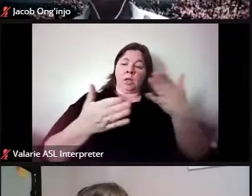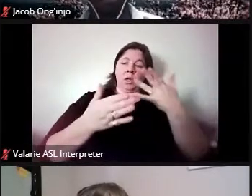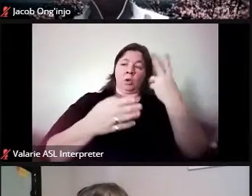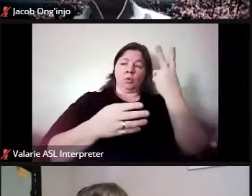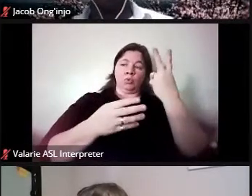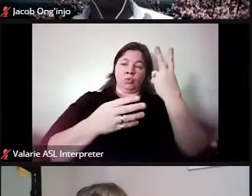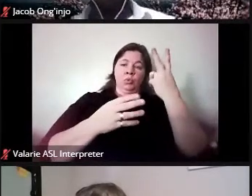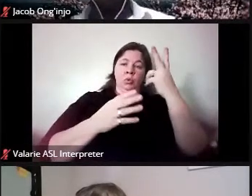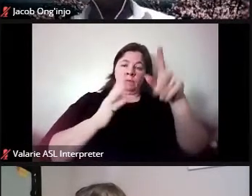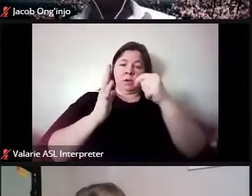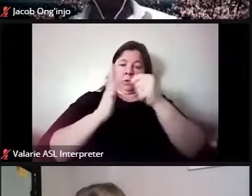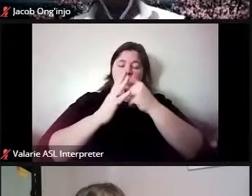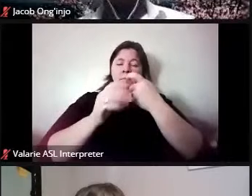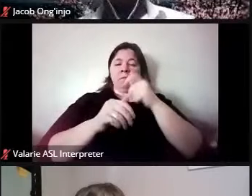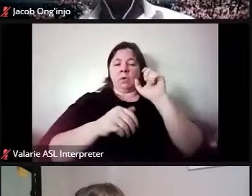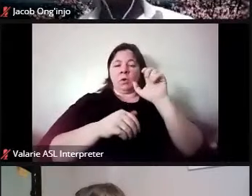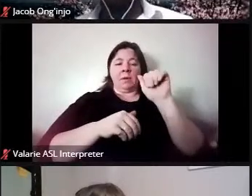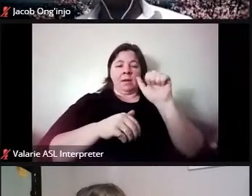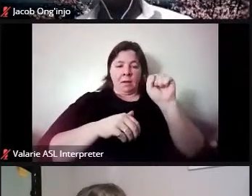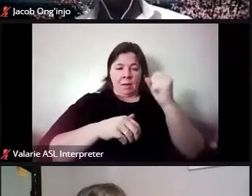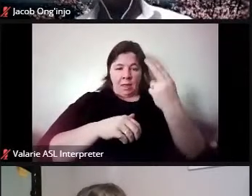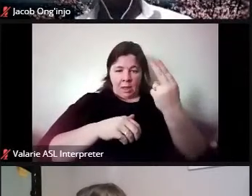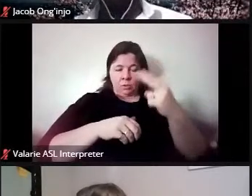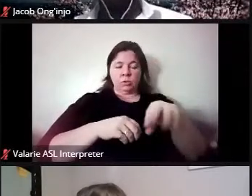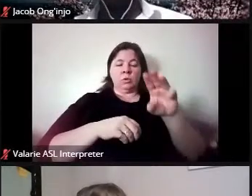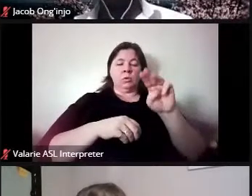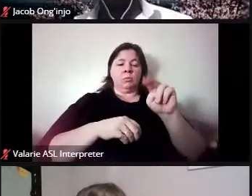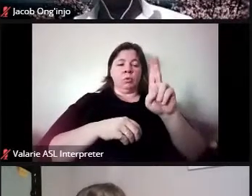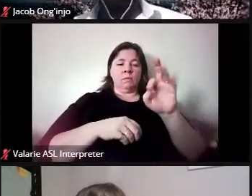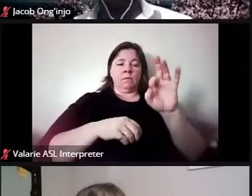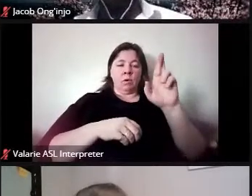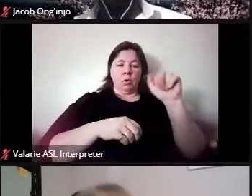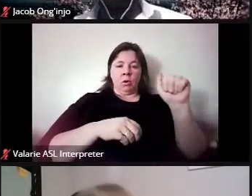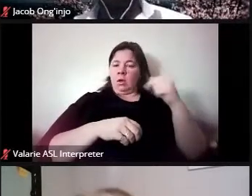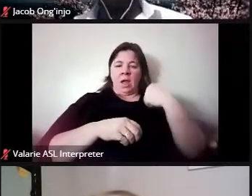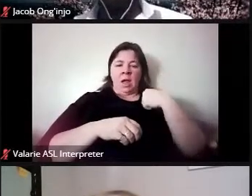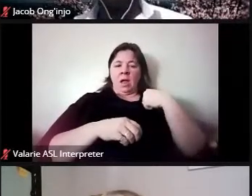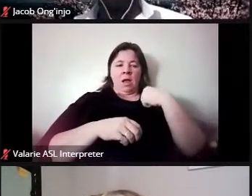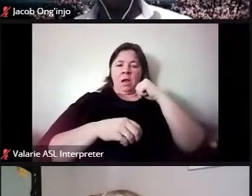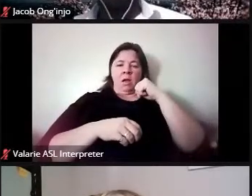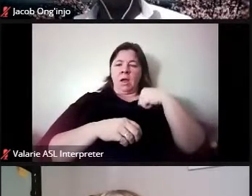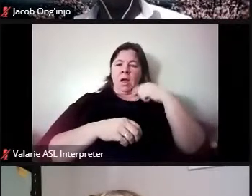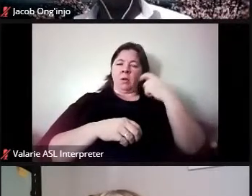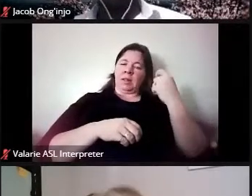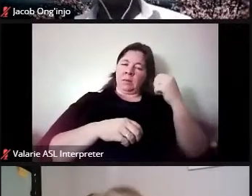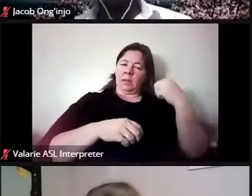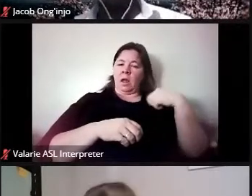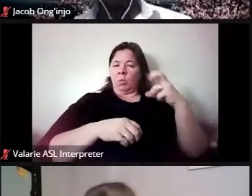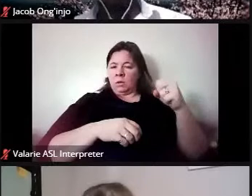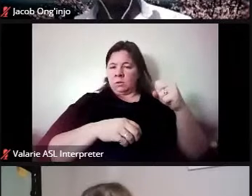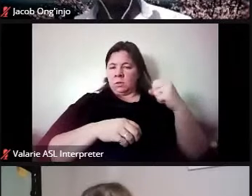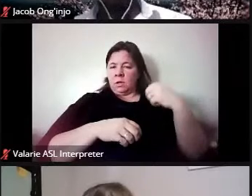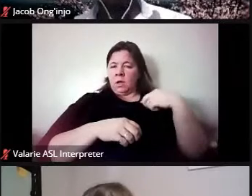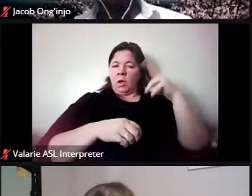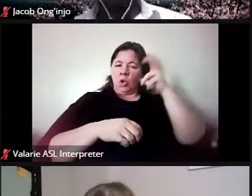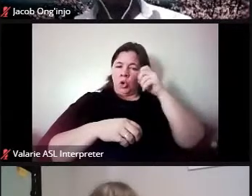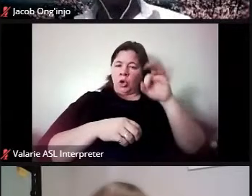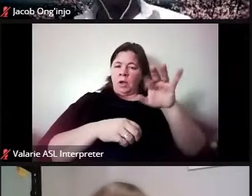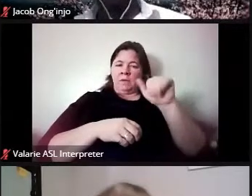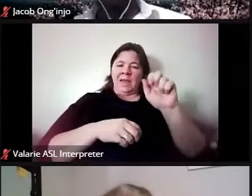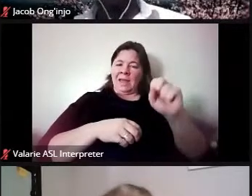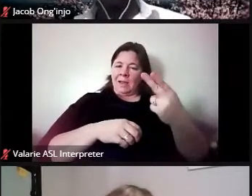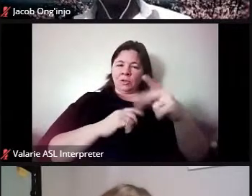videos from Ash. And actually I was not doing Ash, but little bit I heard of Ash, but